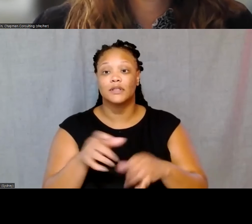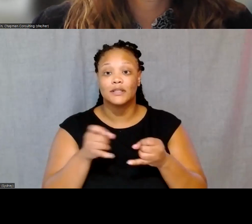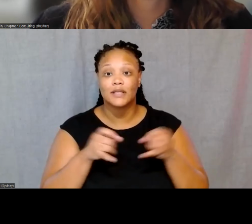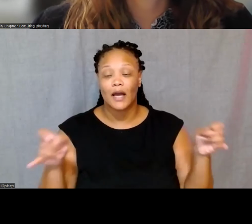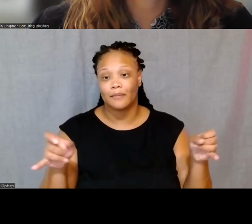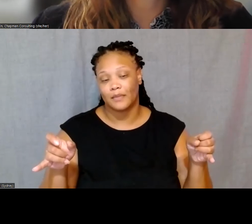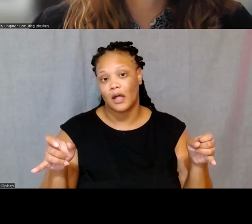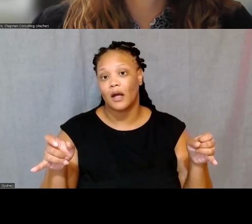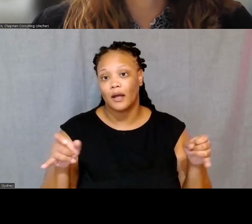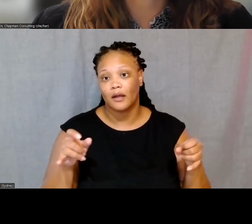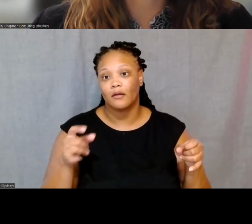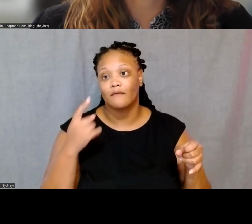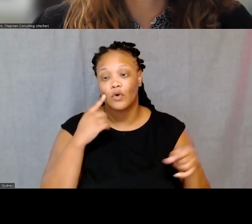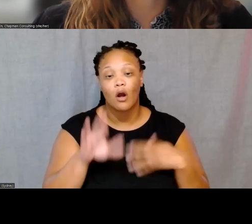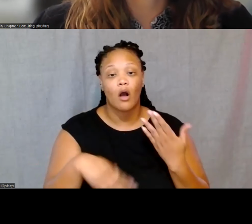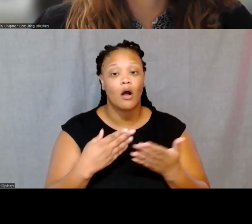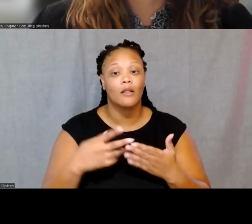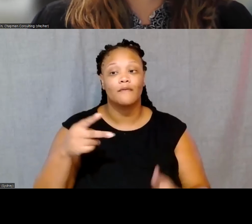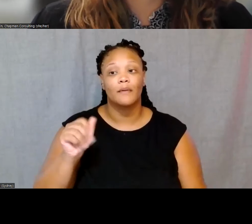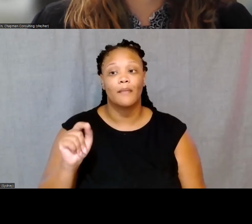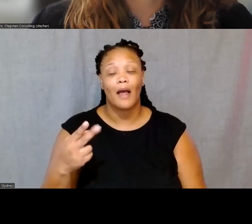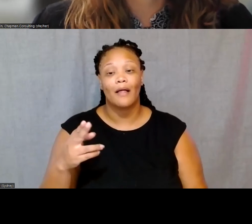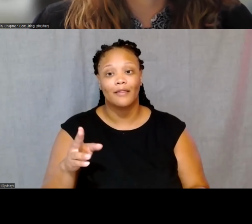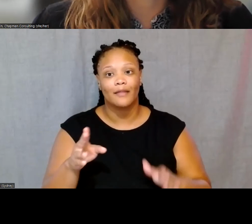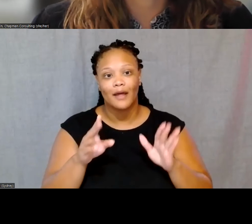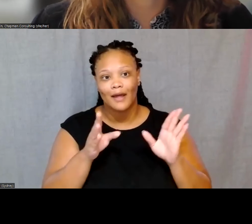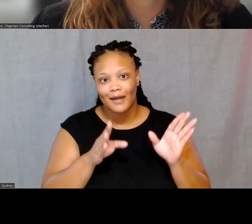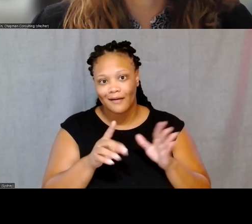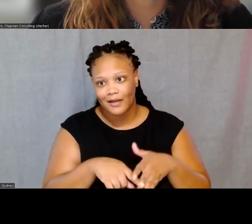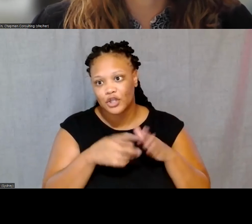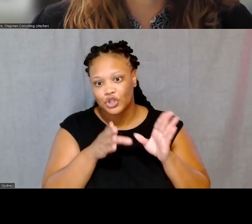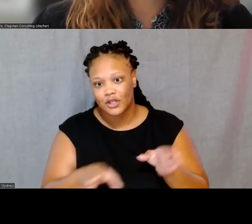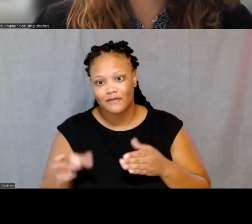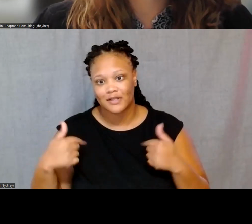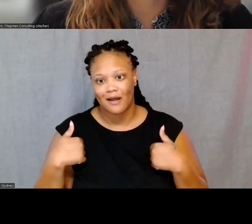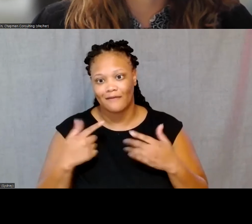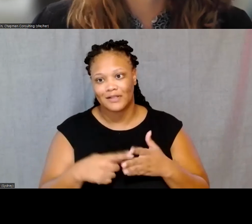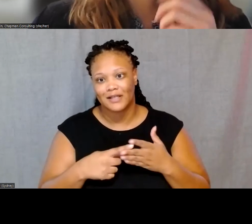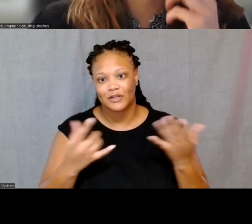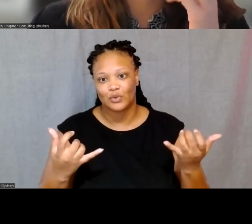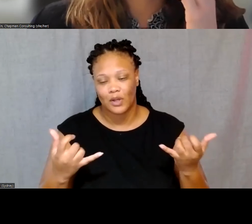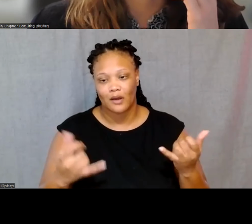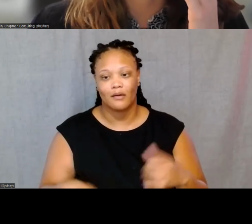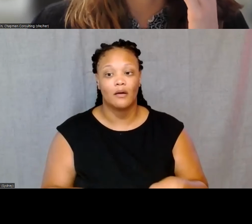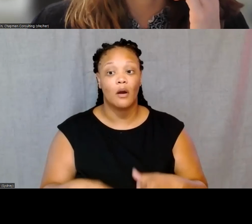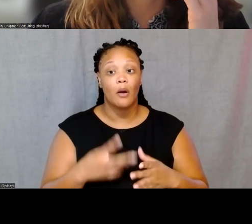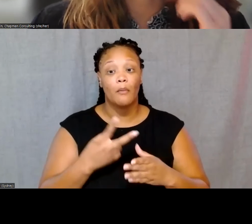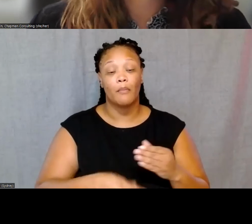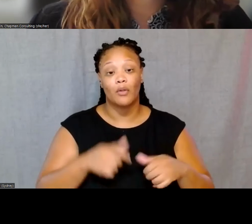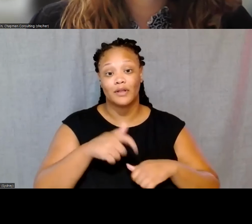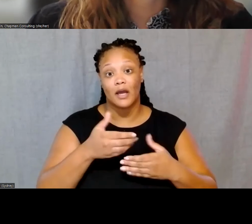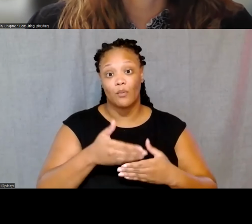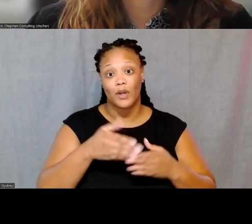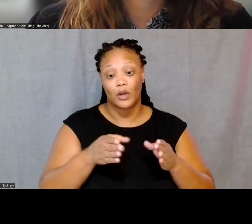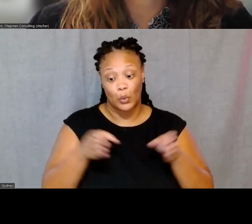today. Both the registration and application windows are open for the collaborative planning and cited initiative, as I mentioned